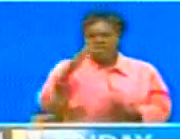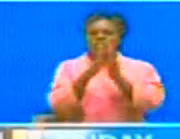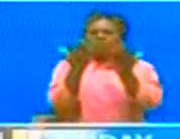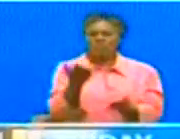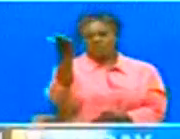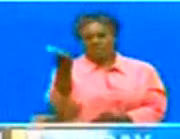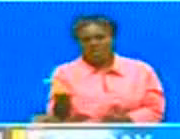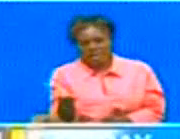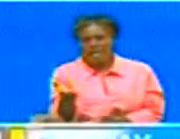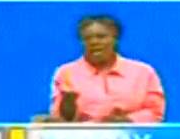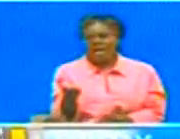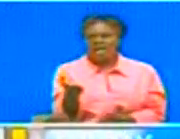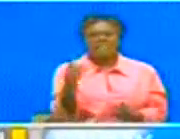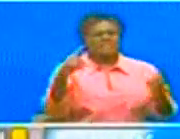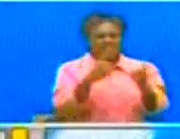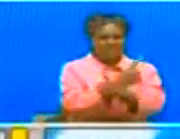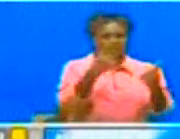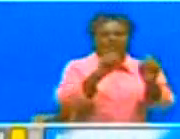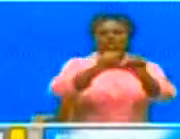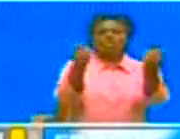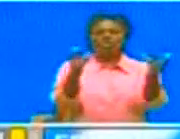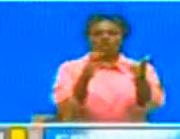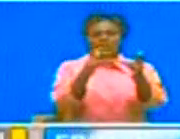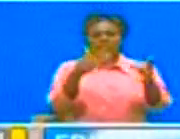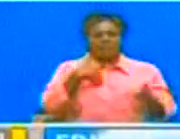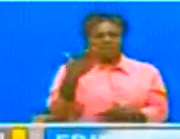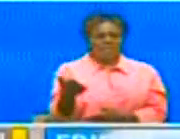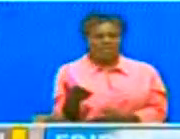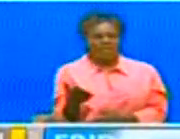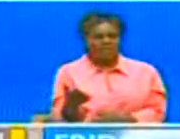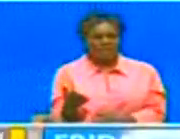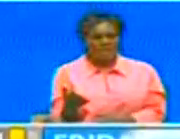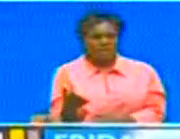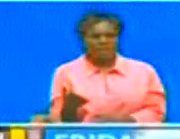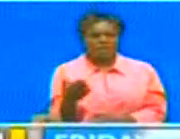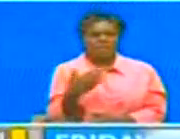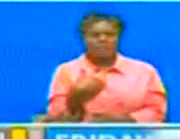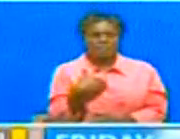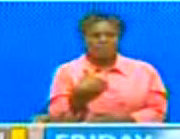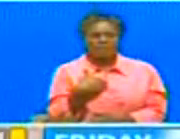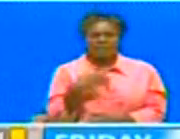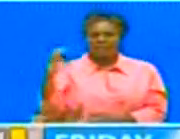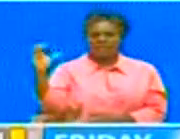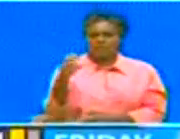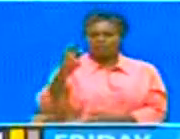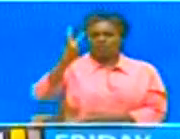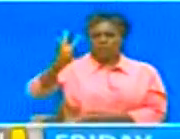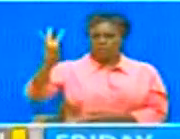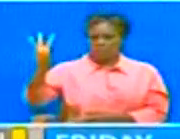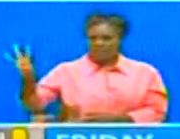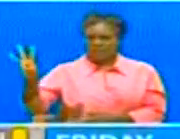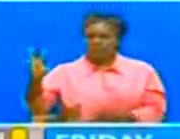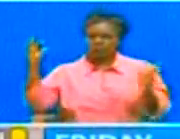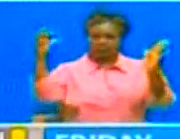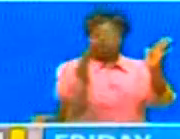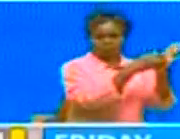on LinkedIn, mm-hmm. I have asked Kirubi on, I'm sorry to say, on Capital website. Mm-hmm. You can it's put fine. It